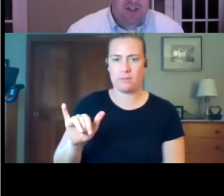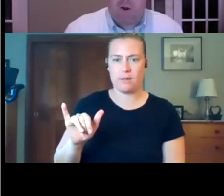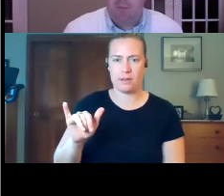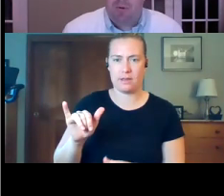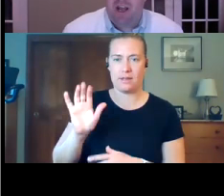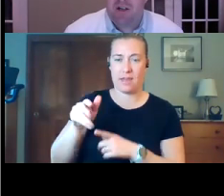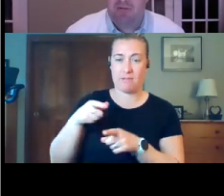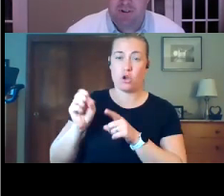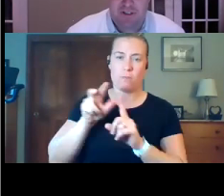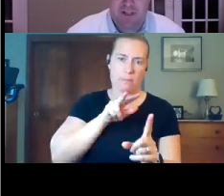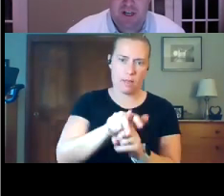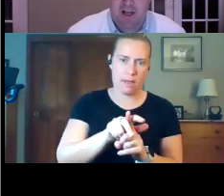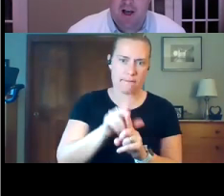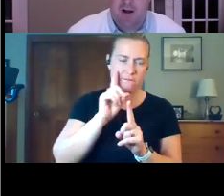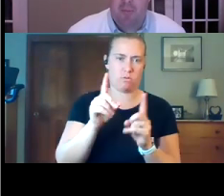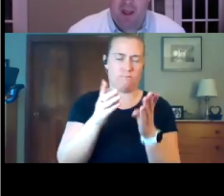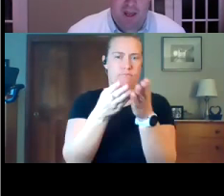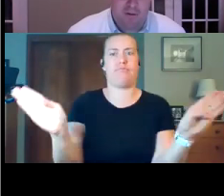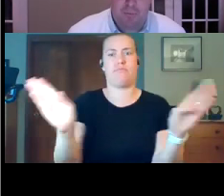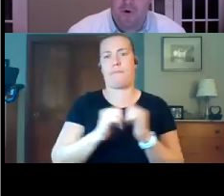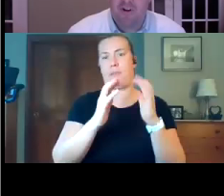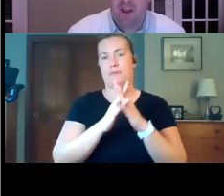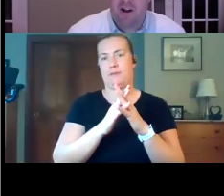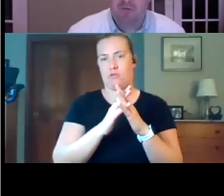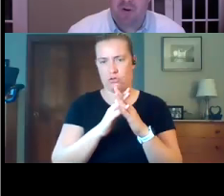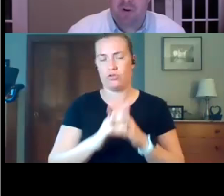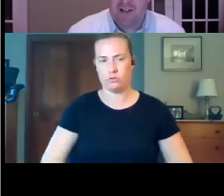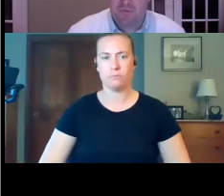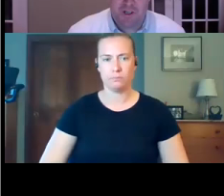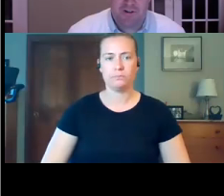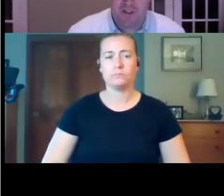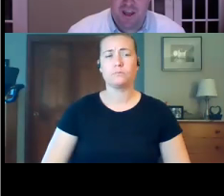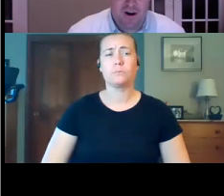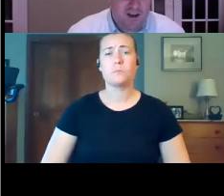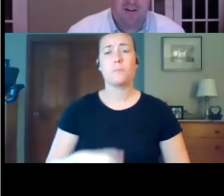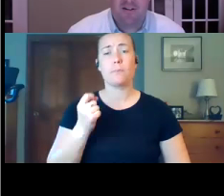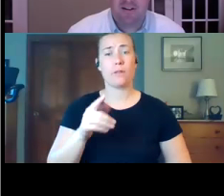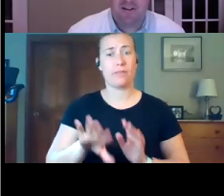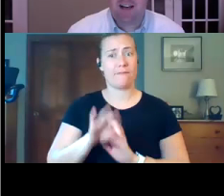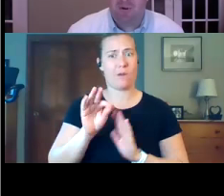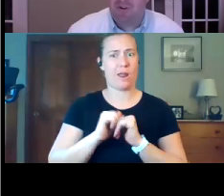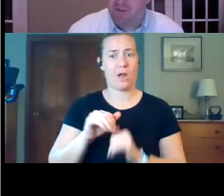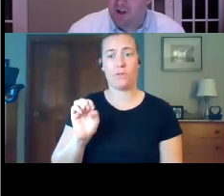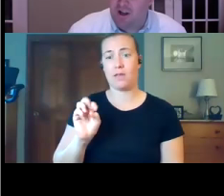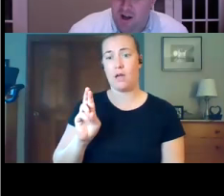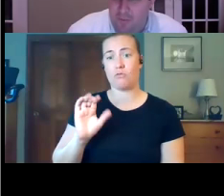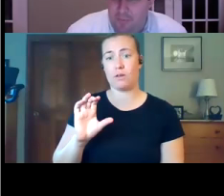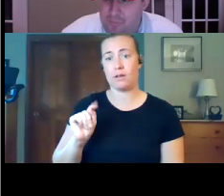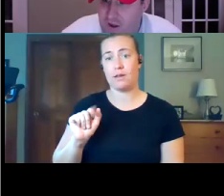large scale implementation efforts. And importantly, they also found ways in which the ERIC taxonomy was